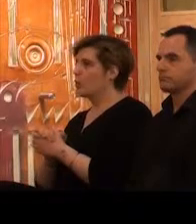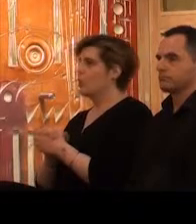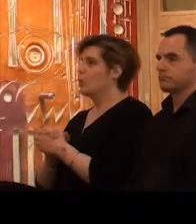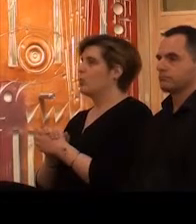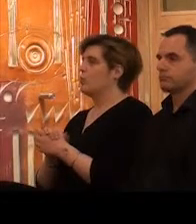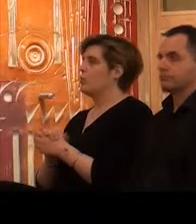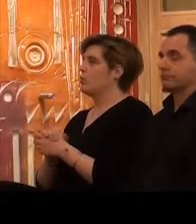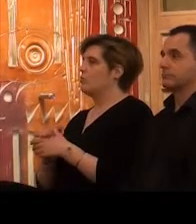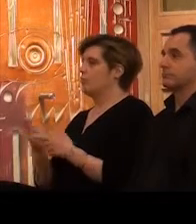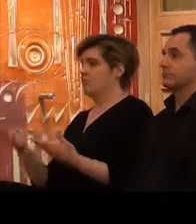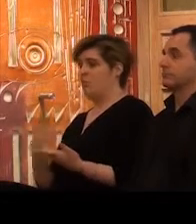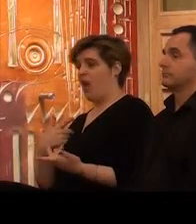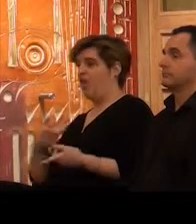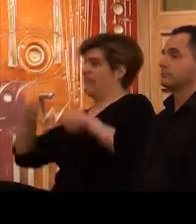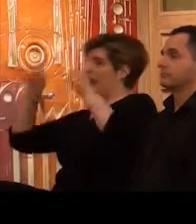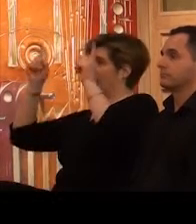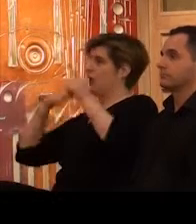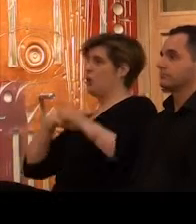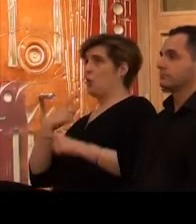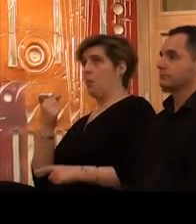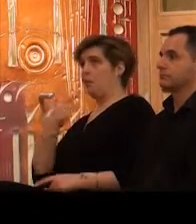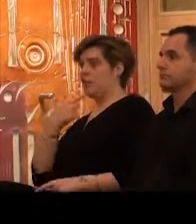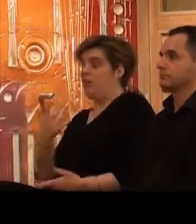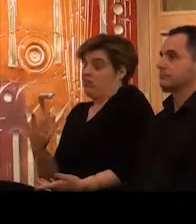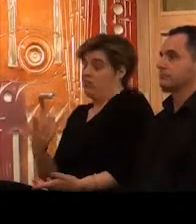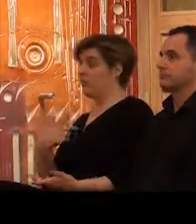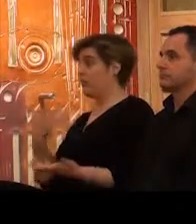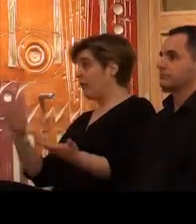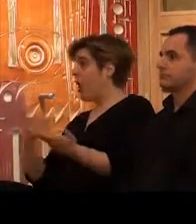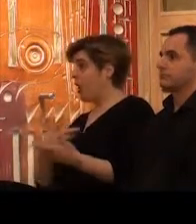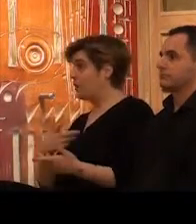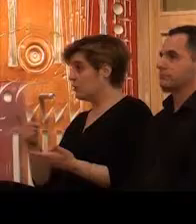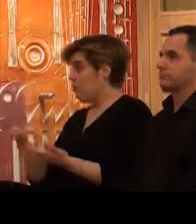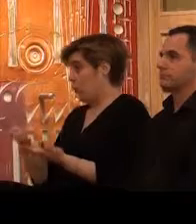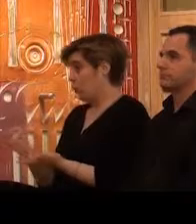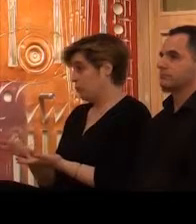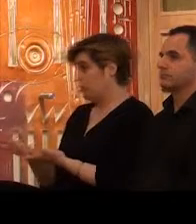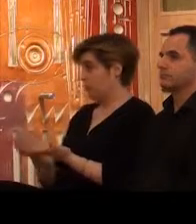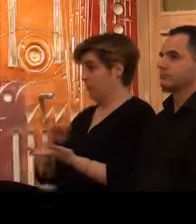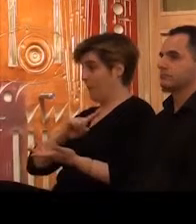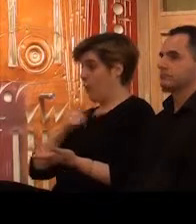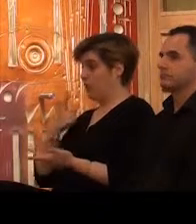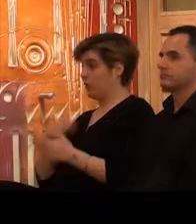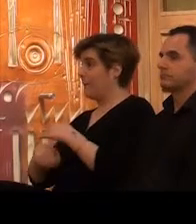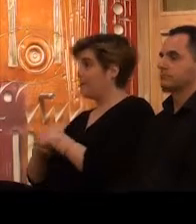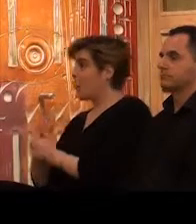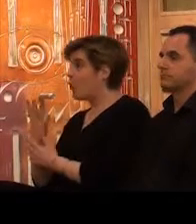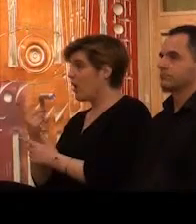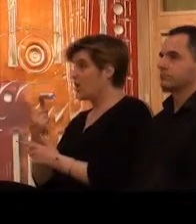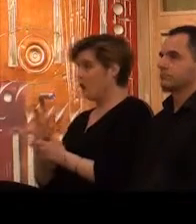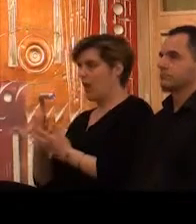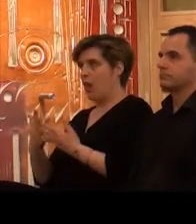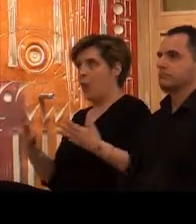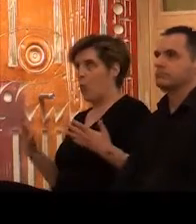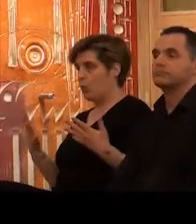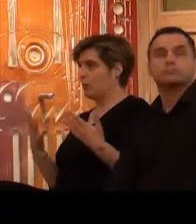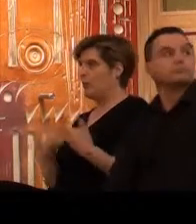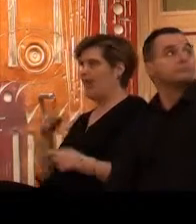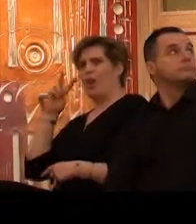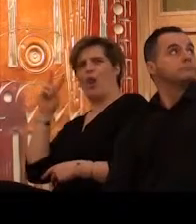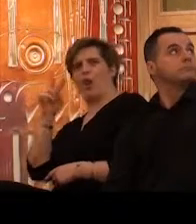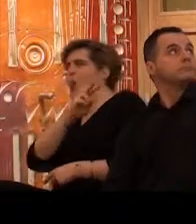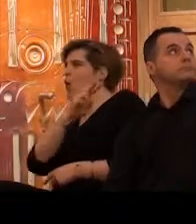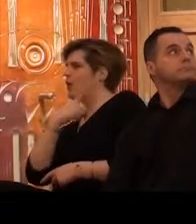could then say, well, that's good, because look at the progress we're going to make. Because when you look at this picture, you can see the level of complexity and the